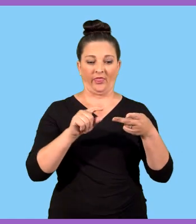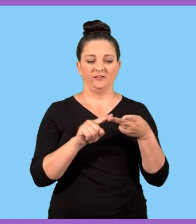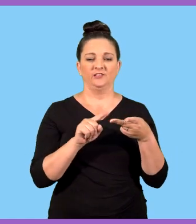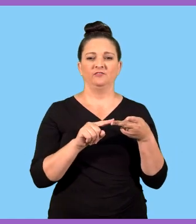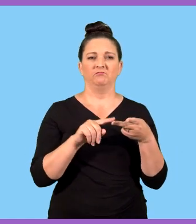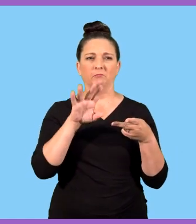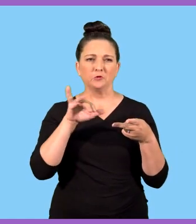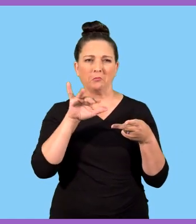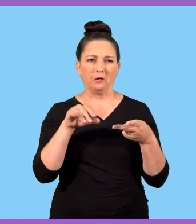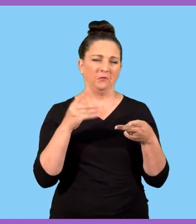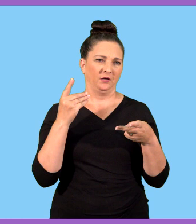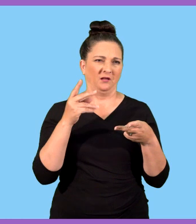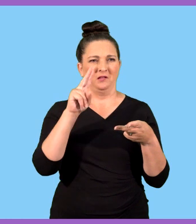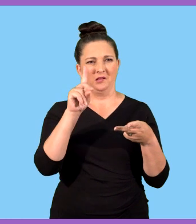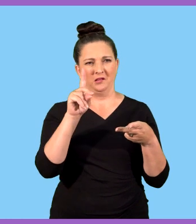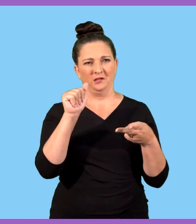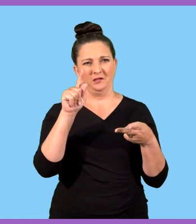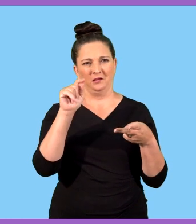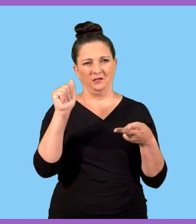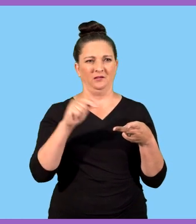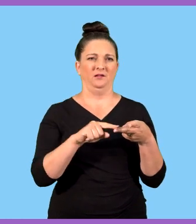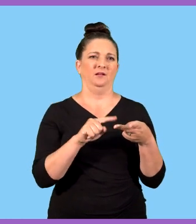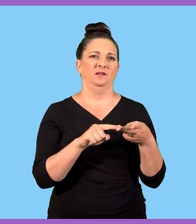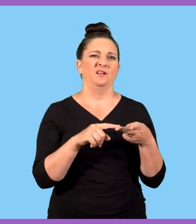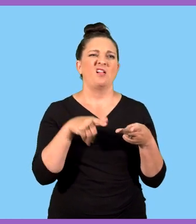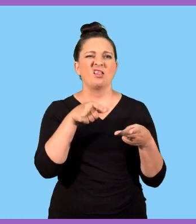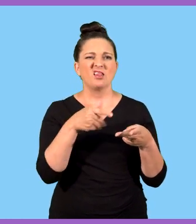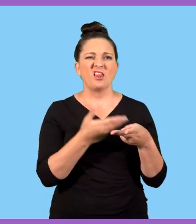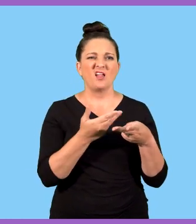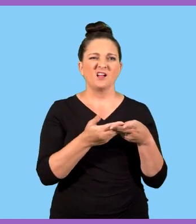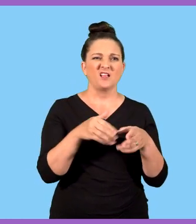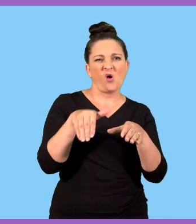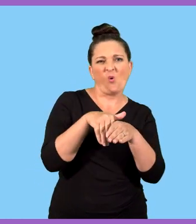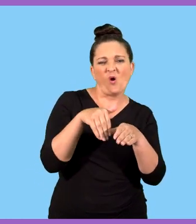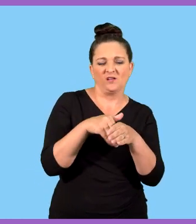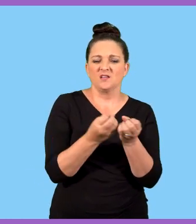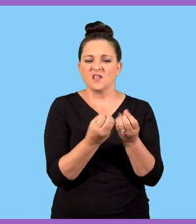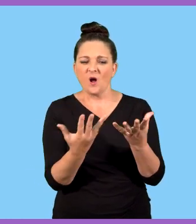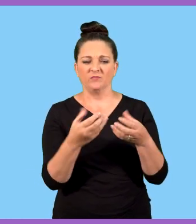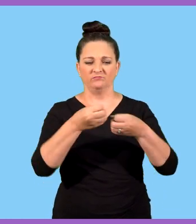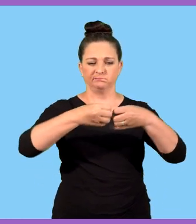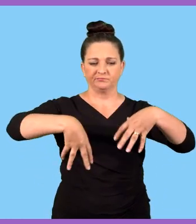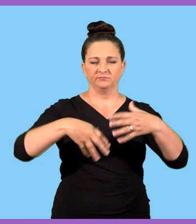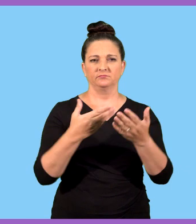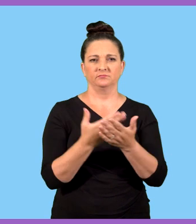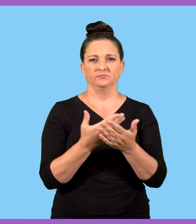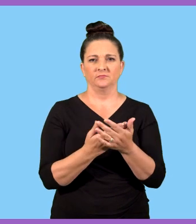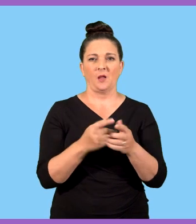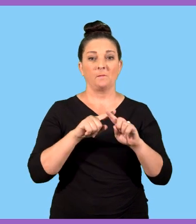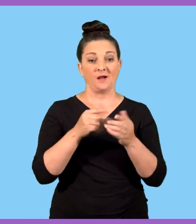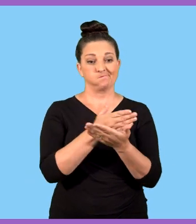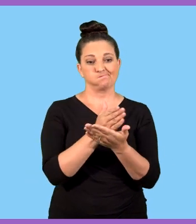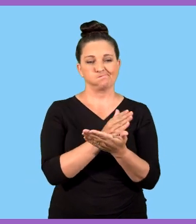Then you get numerical data. This data consists of quantities and numerical data. It is broken up